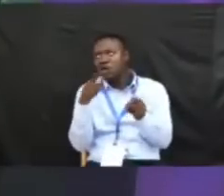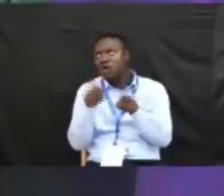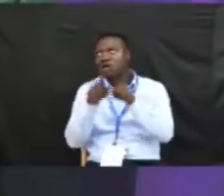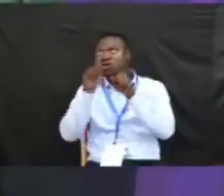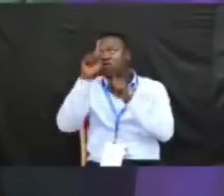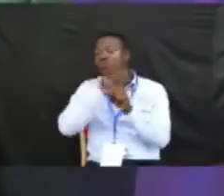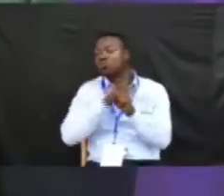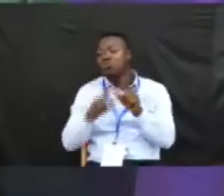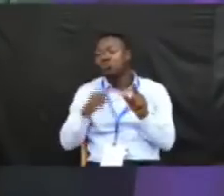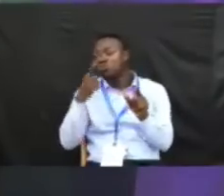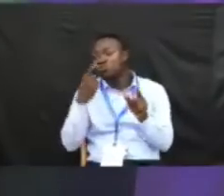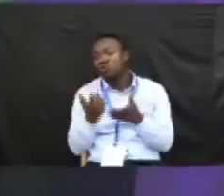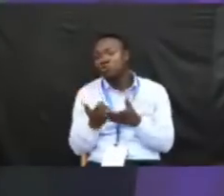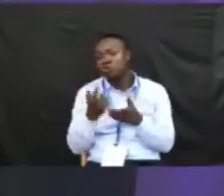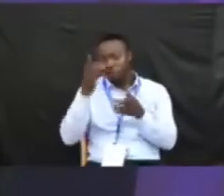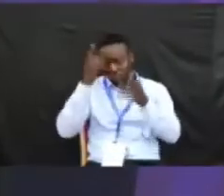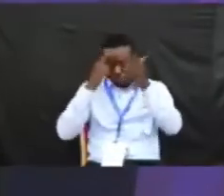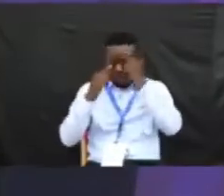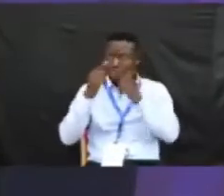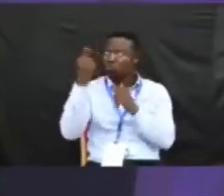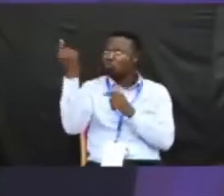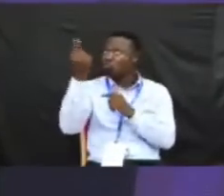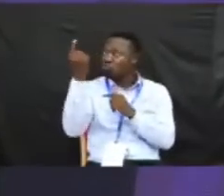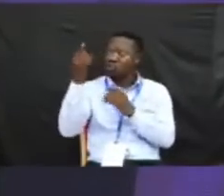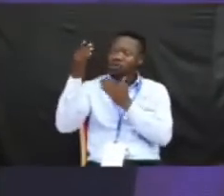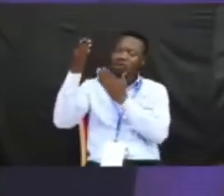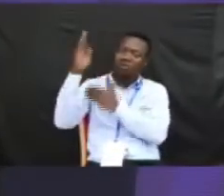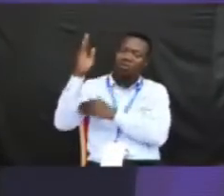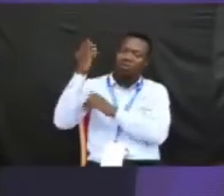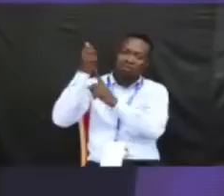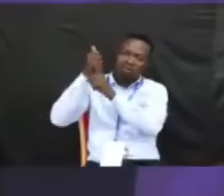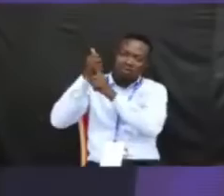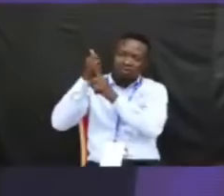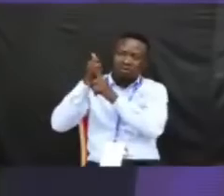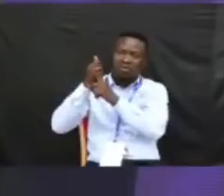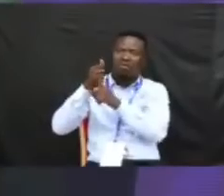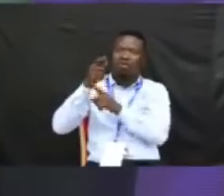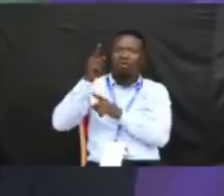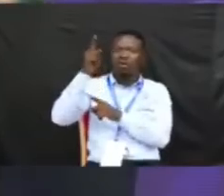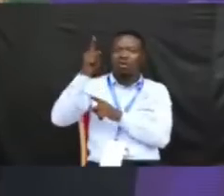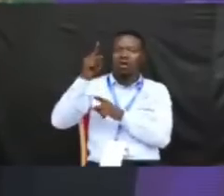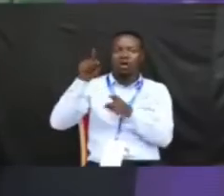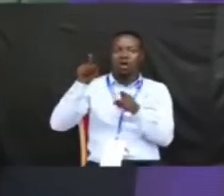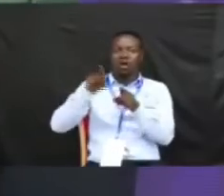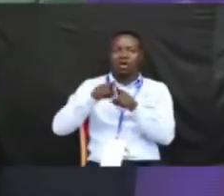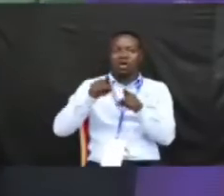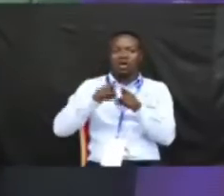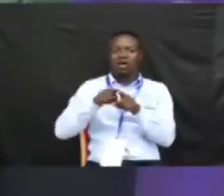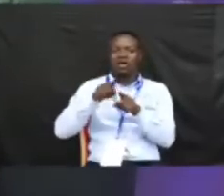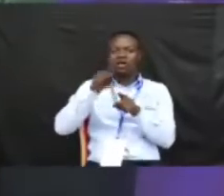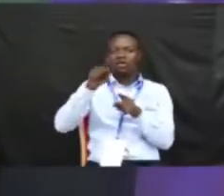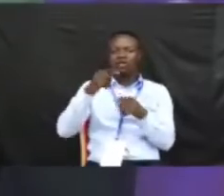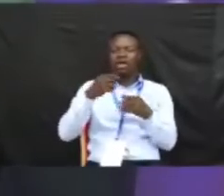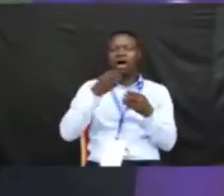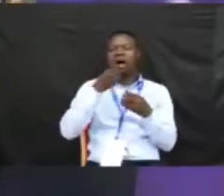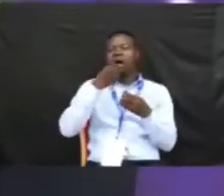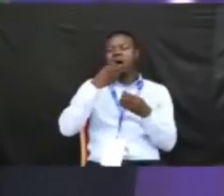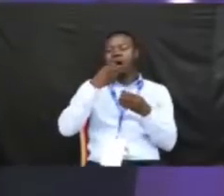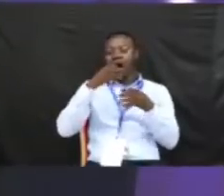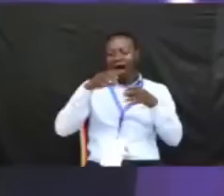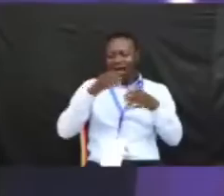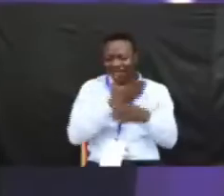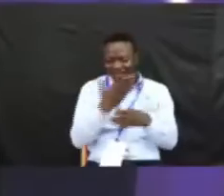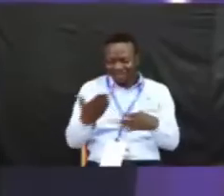Lord? Because it is only God who at the blast of his nostrils things can be